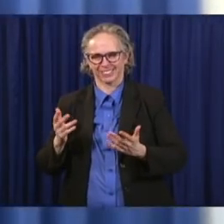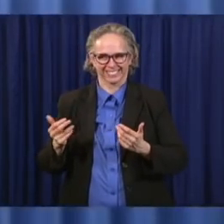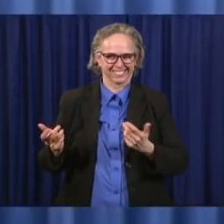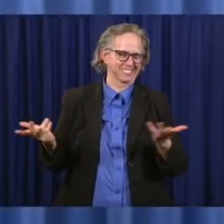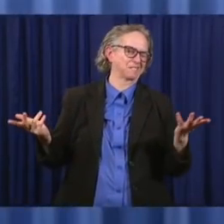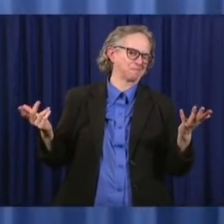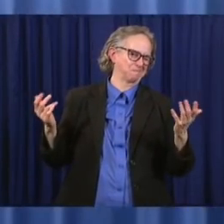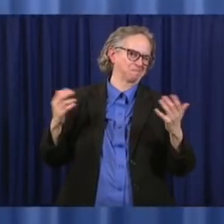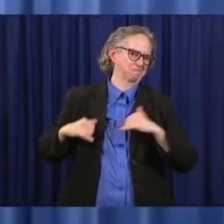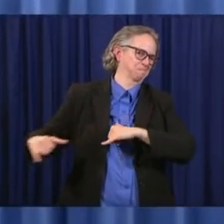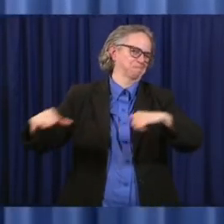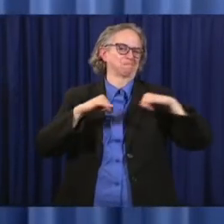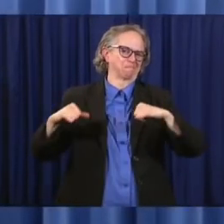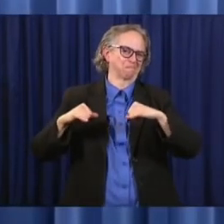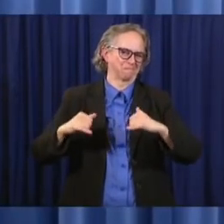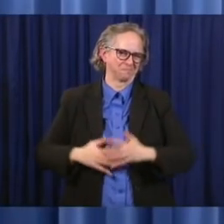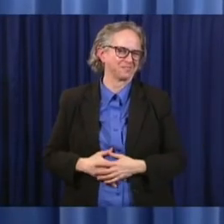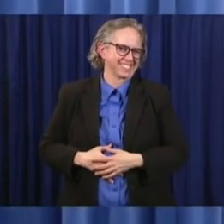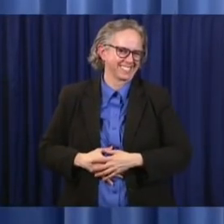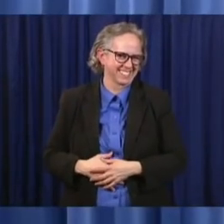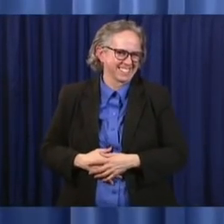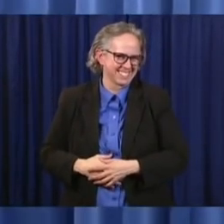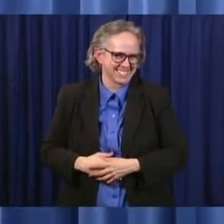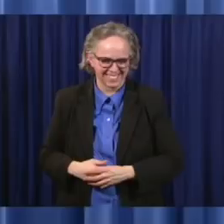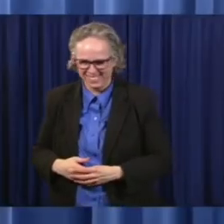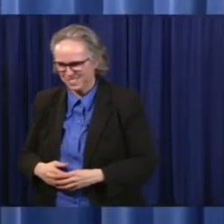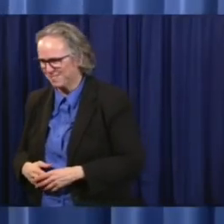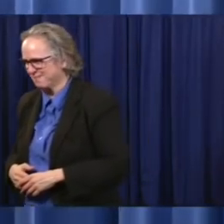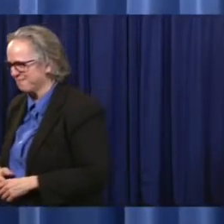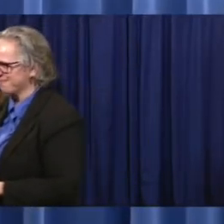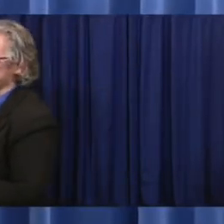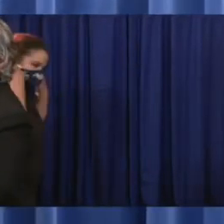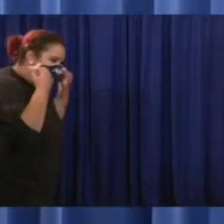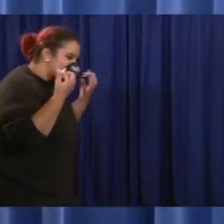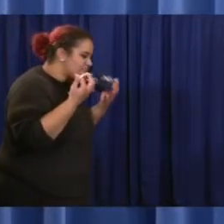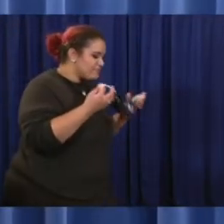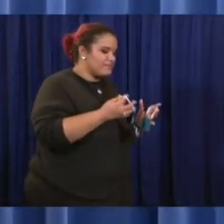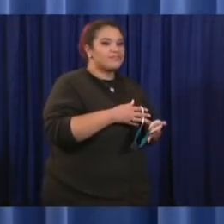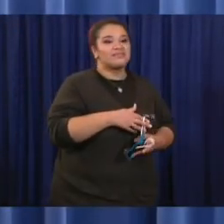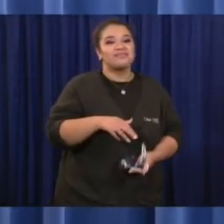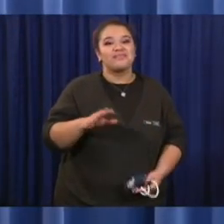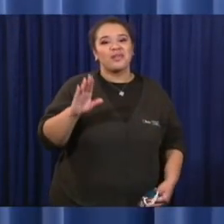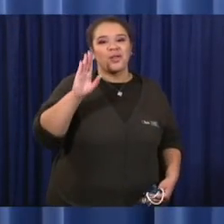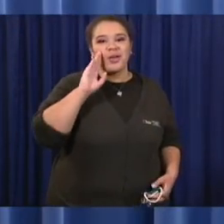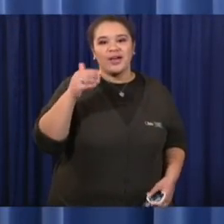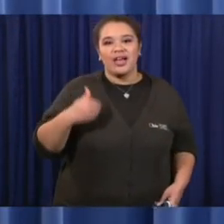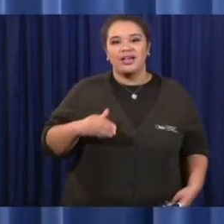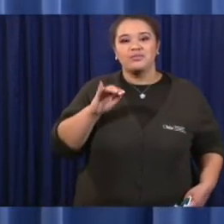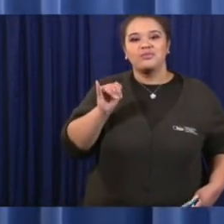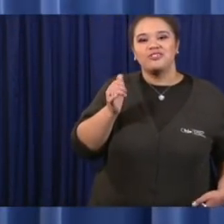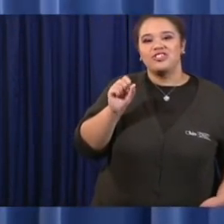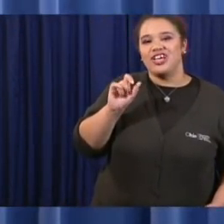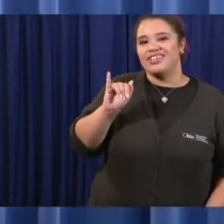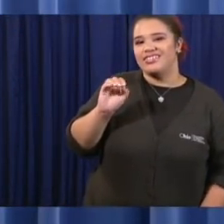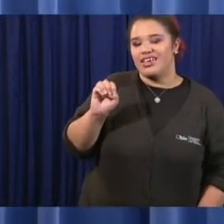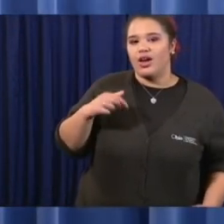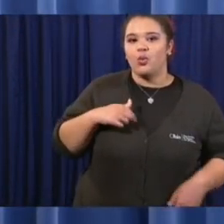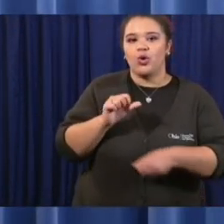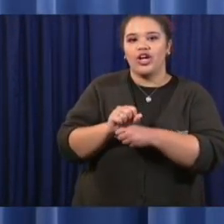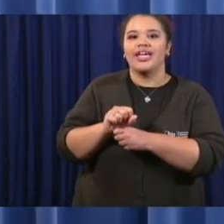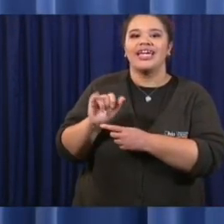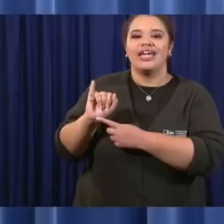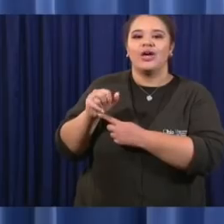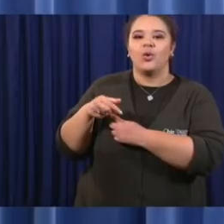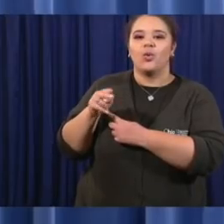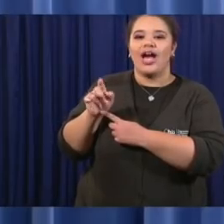Hi, this is Jessie Bulmer with the Inquirer. Obviously, childcare is really important for parents to get back to work. Is there any reason why